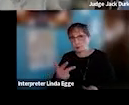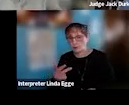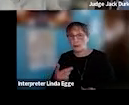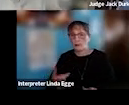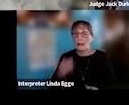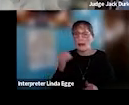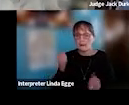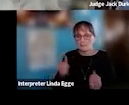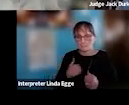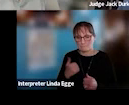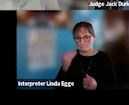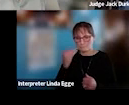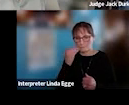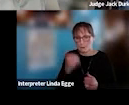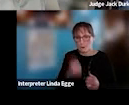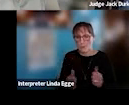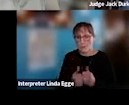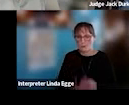know that